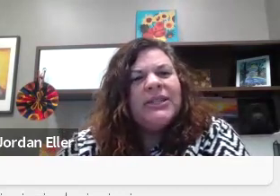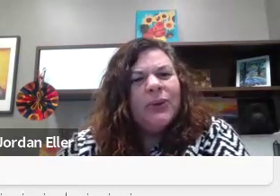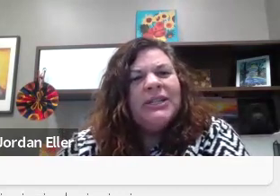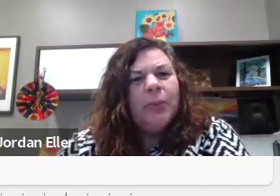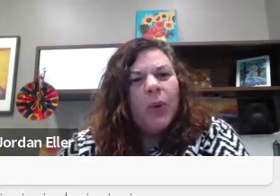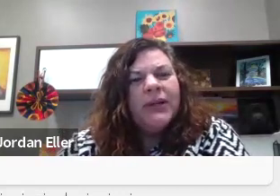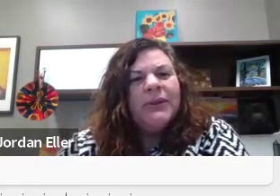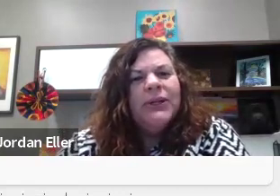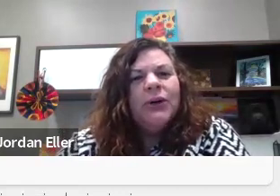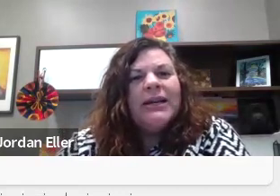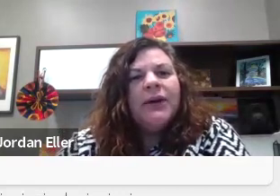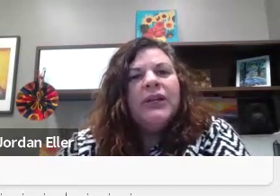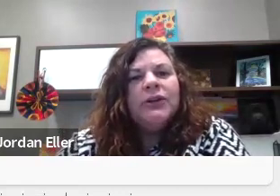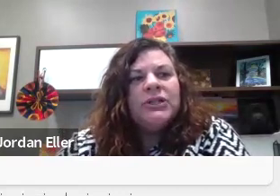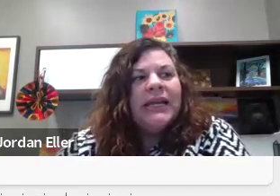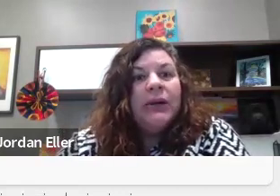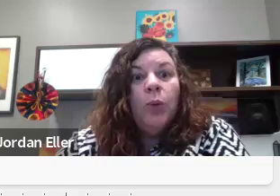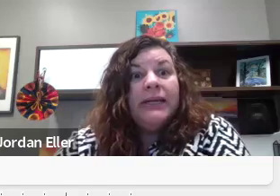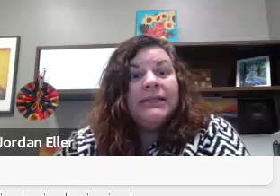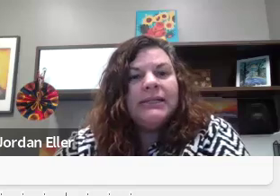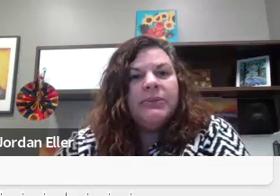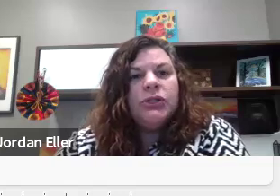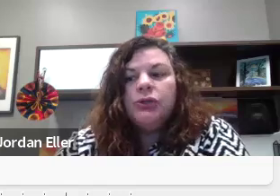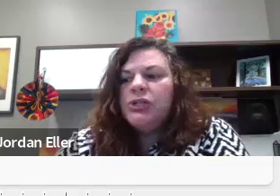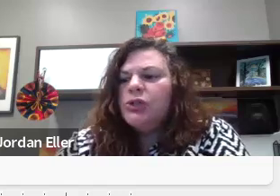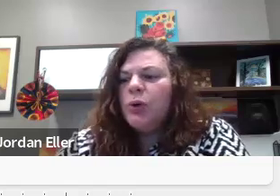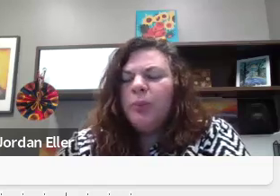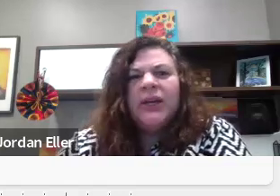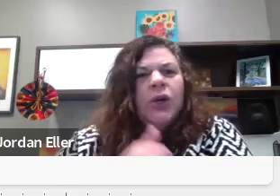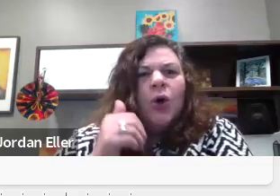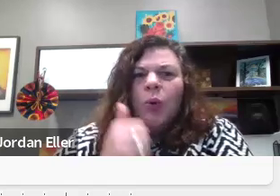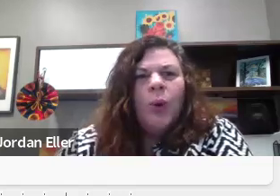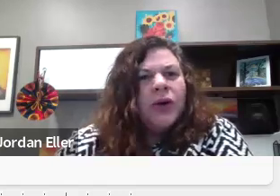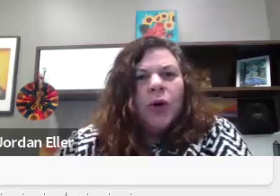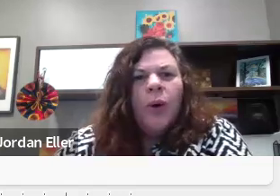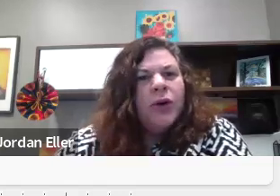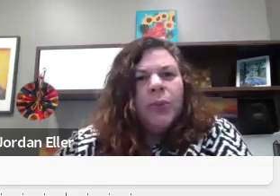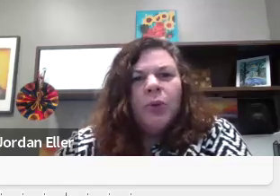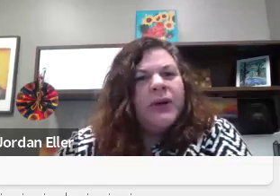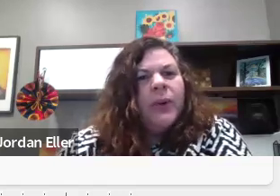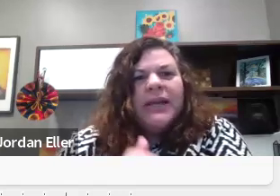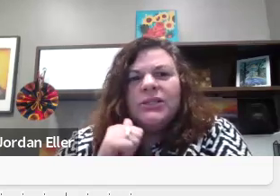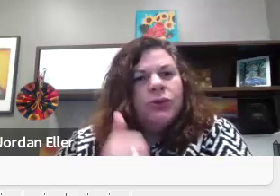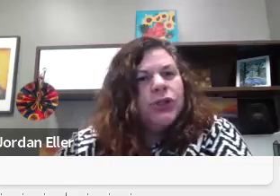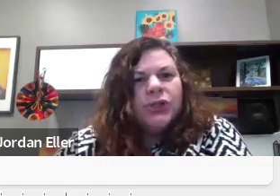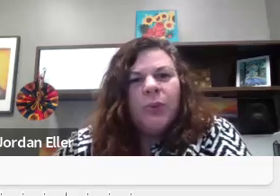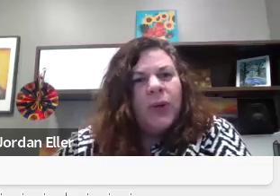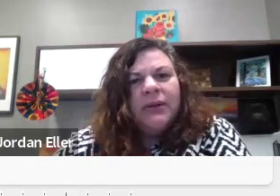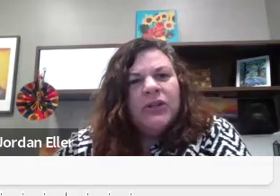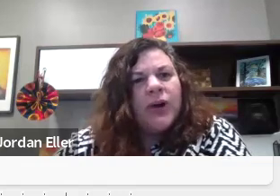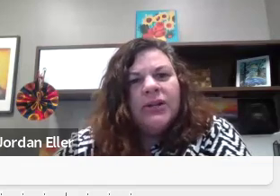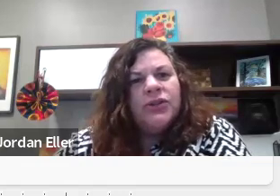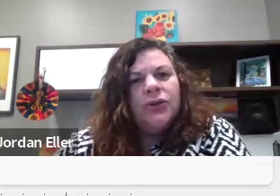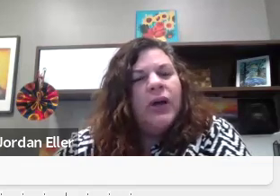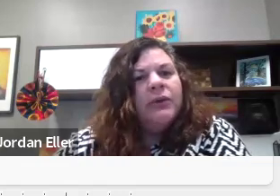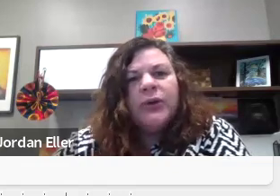developmental disabilities can really support them, right? Not only understanding what is a substance use disorder, but what are appropriate ways to